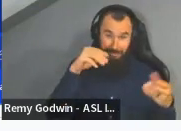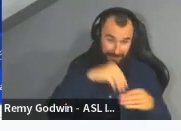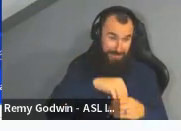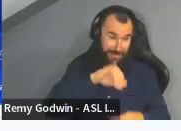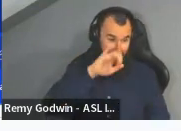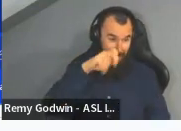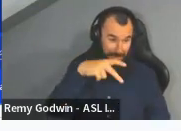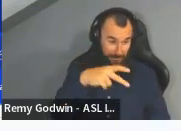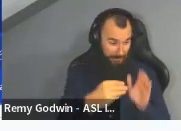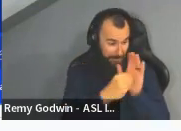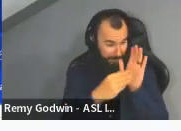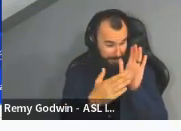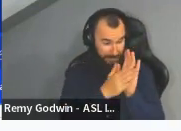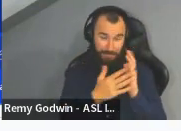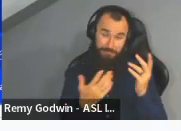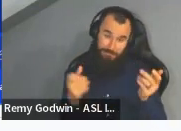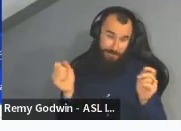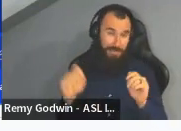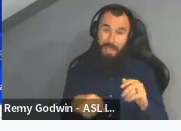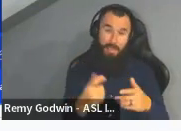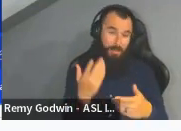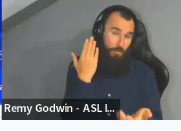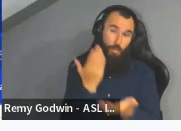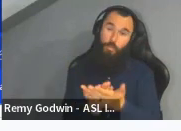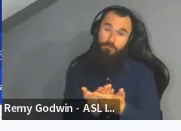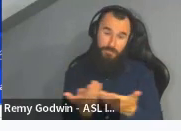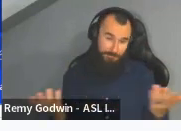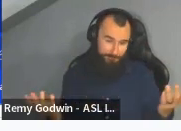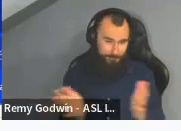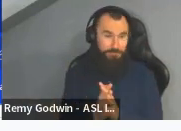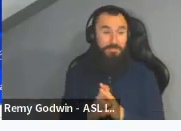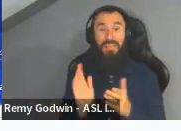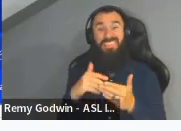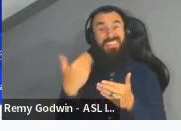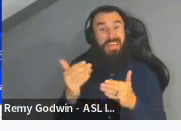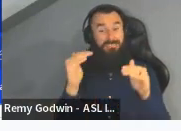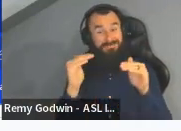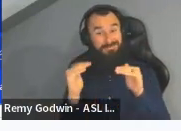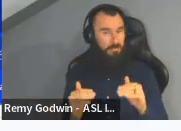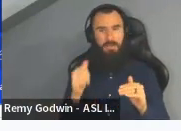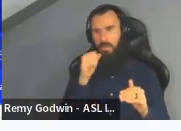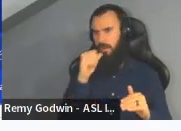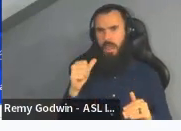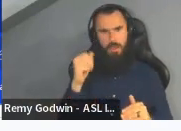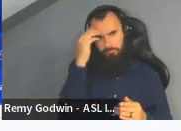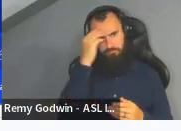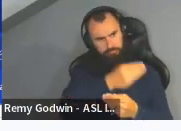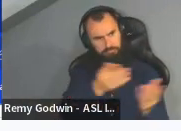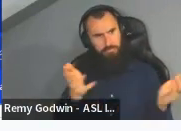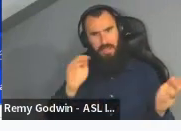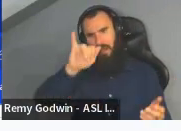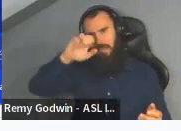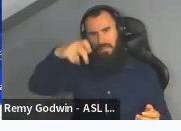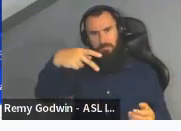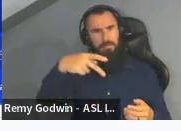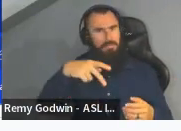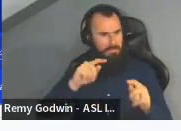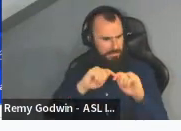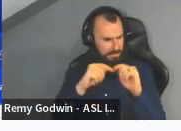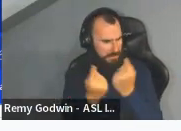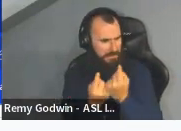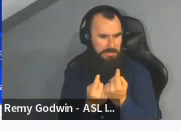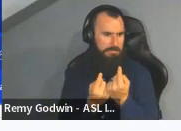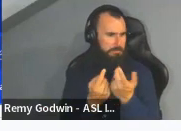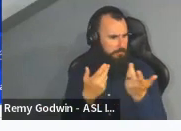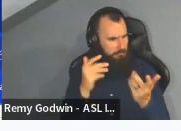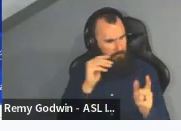evidence. The next one is for not informing IEP team of changes to the student staffing and